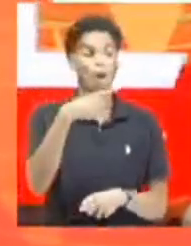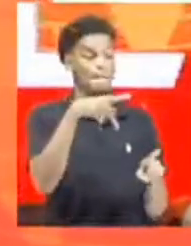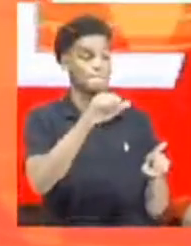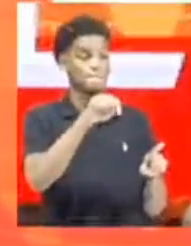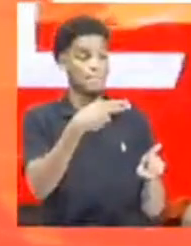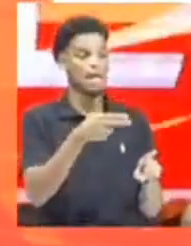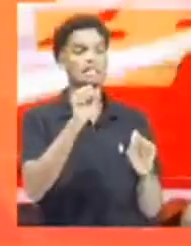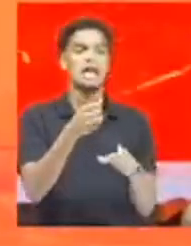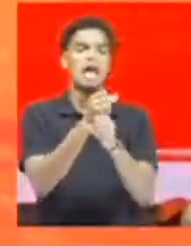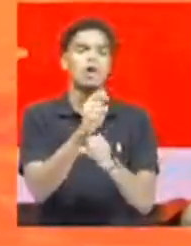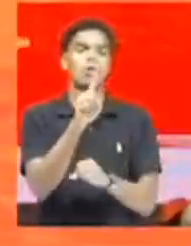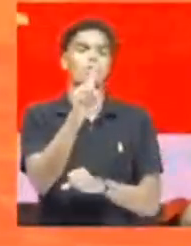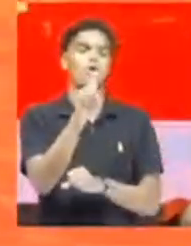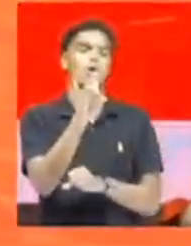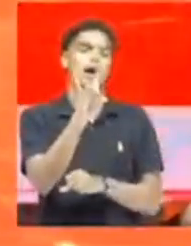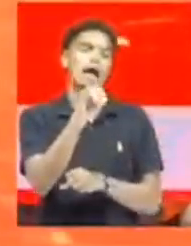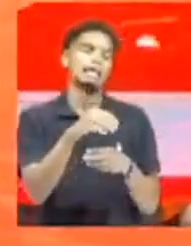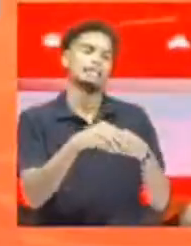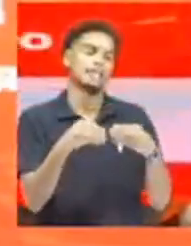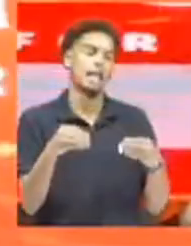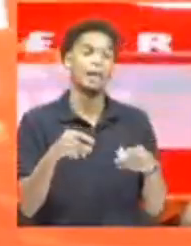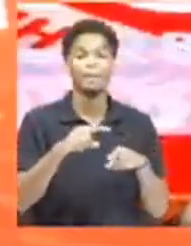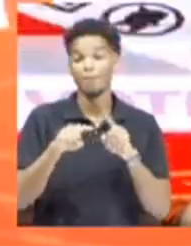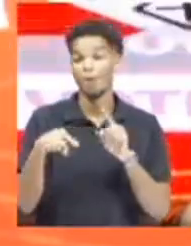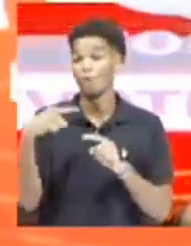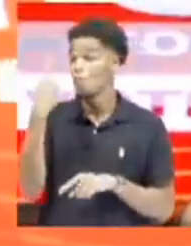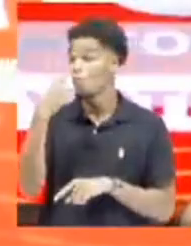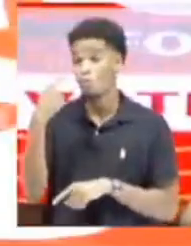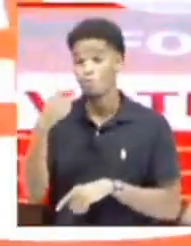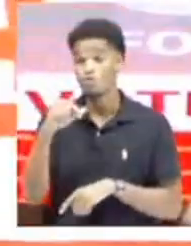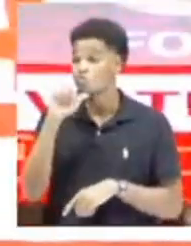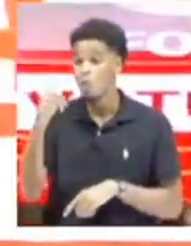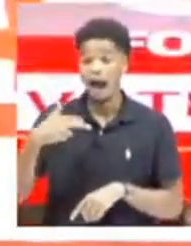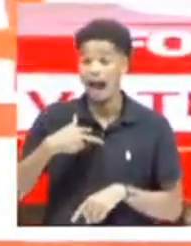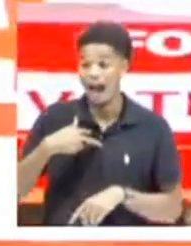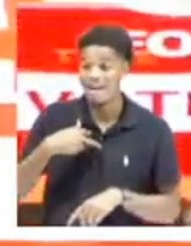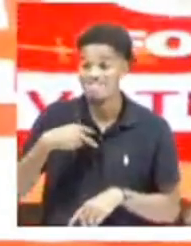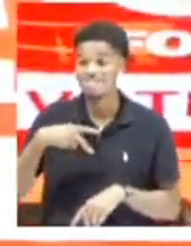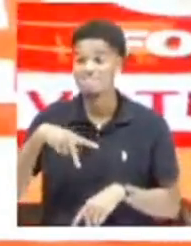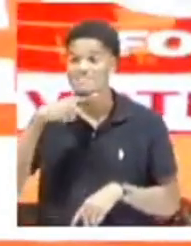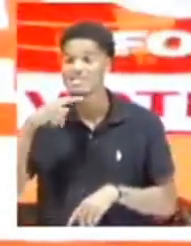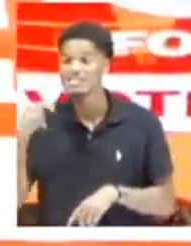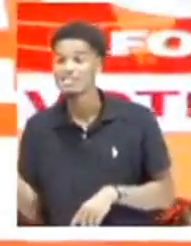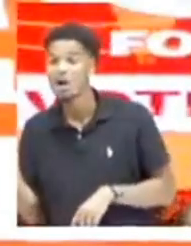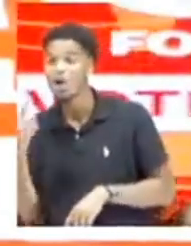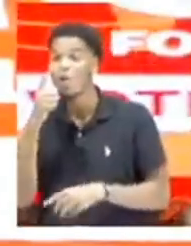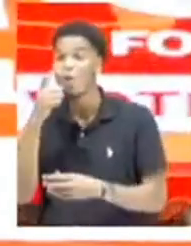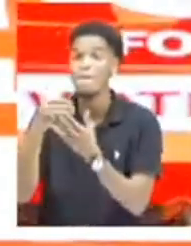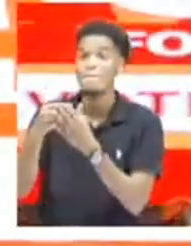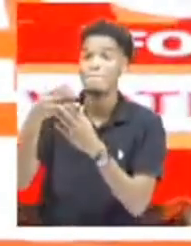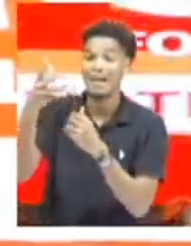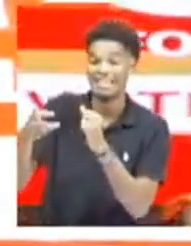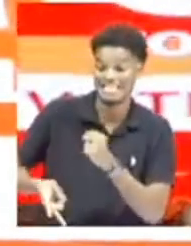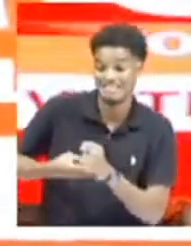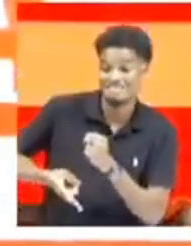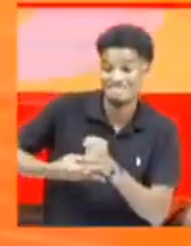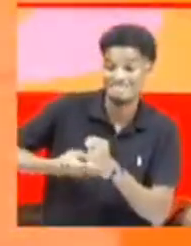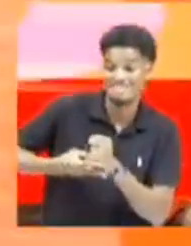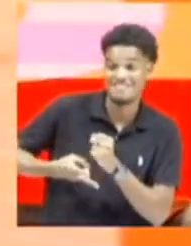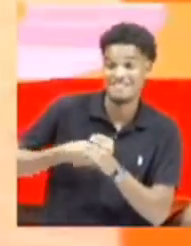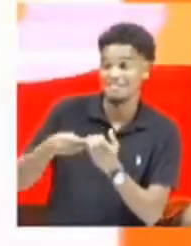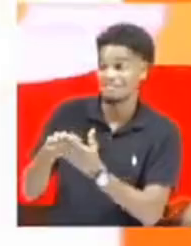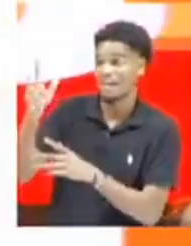But who don't have a pit toilet, who save up and buy a TV, who have a settee, cannot